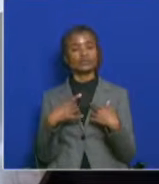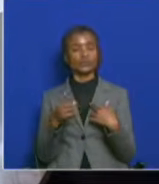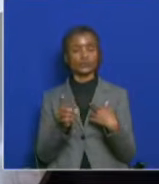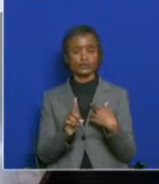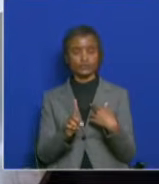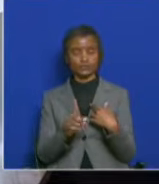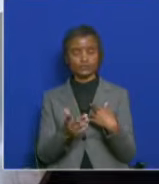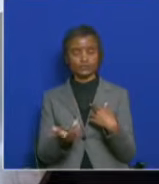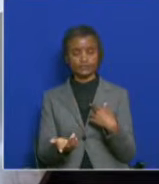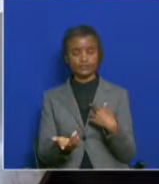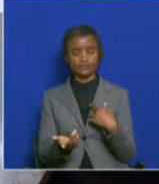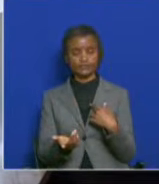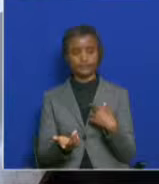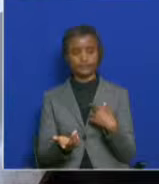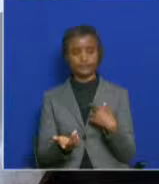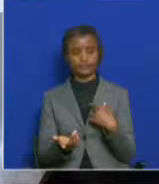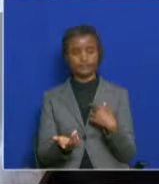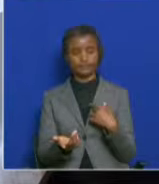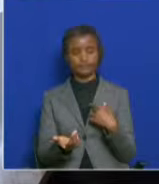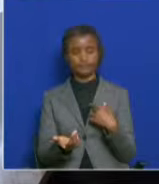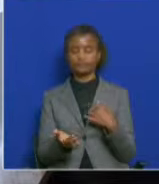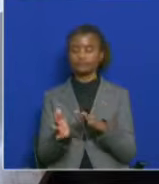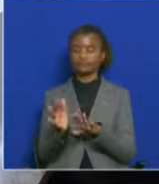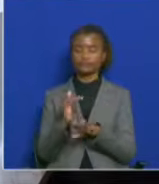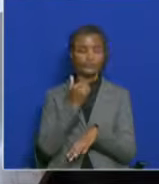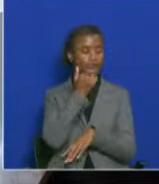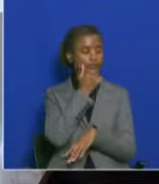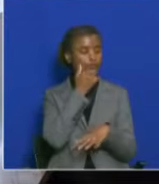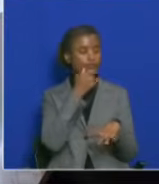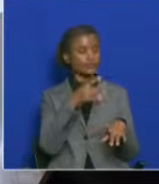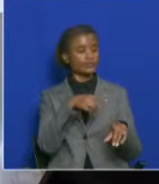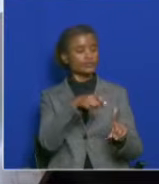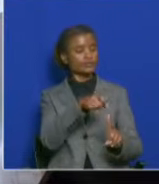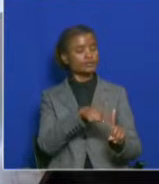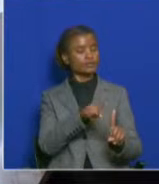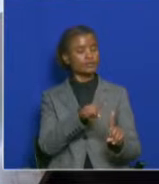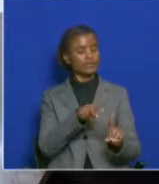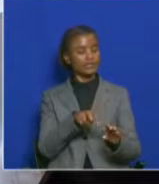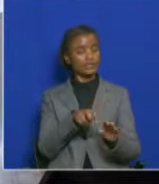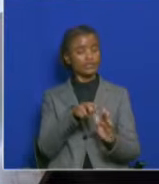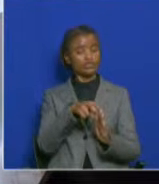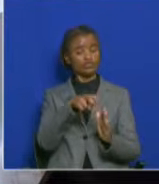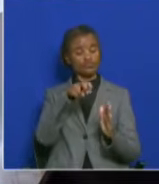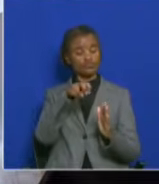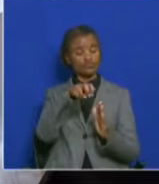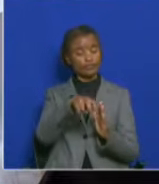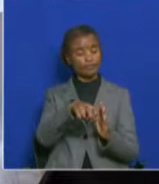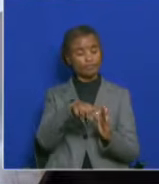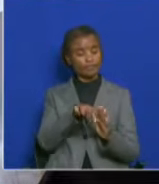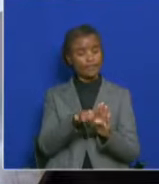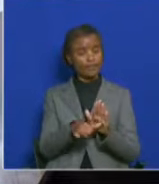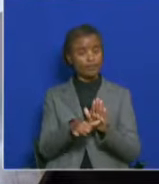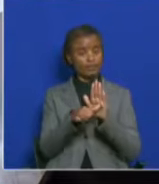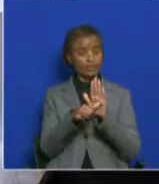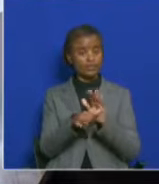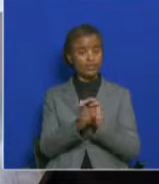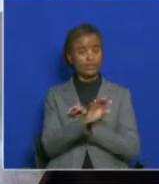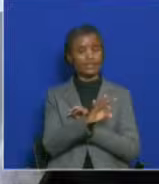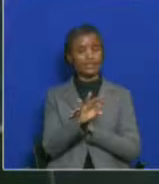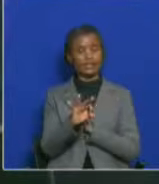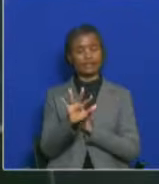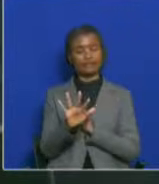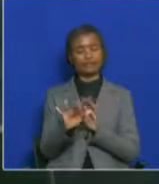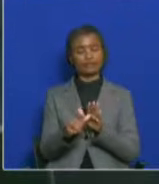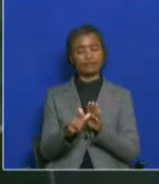Oh, I beg your pardon, Chair. I skipped over an important provision, and that's 335. 335. Yes. I